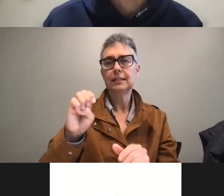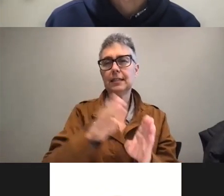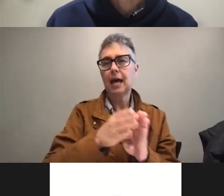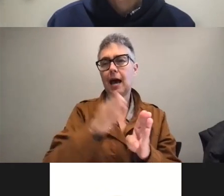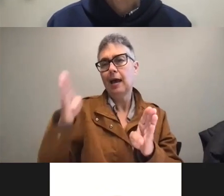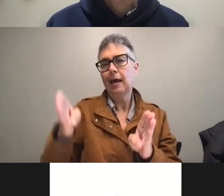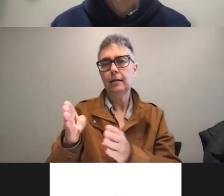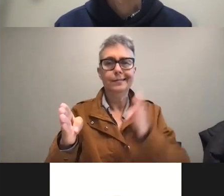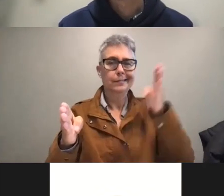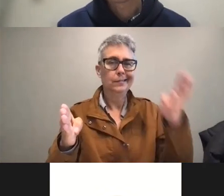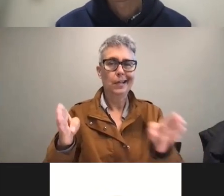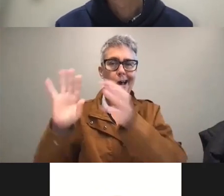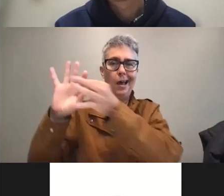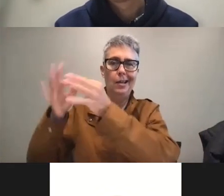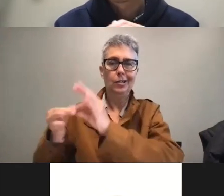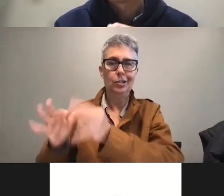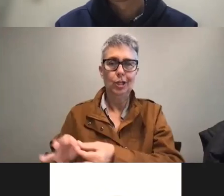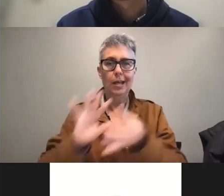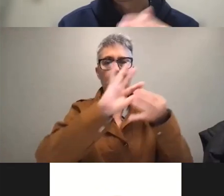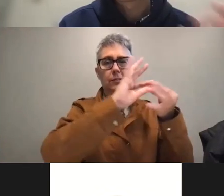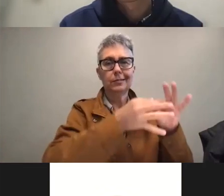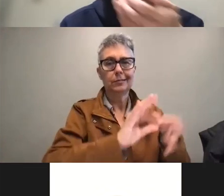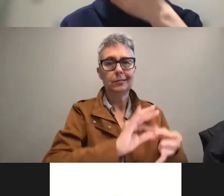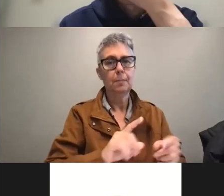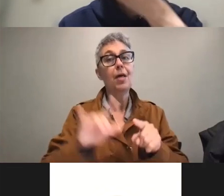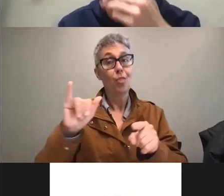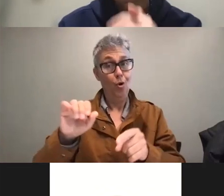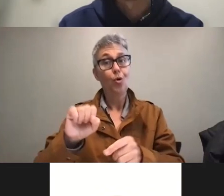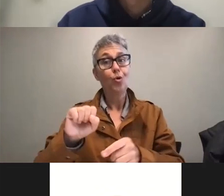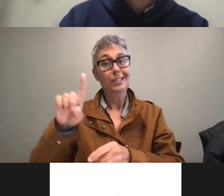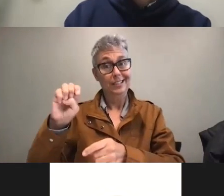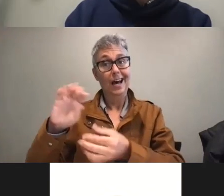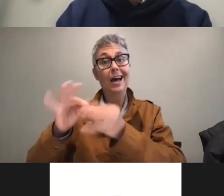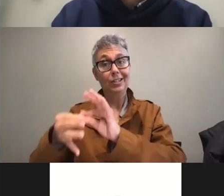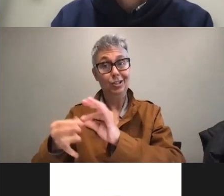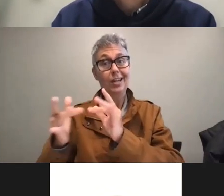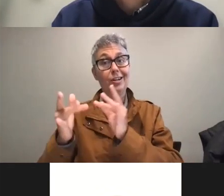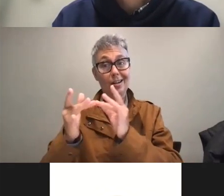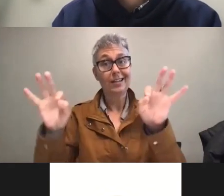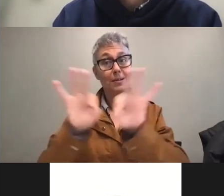right? But side chain contacts are important for